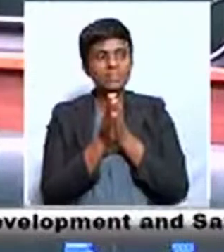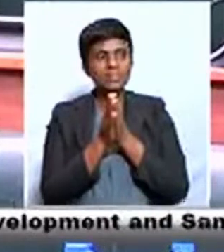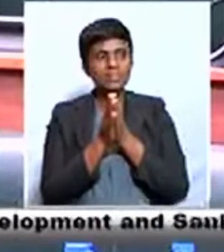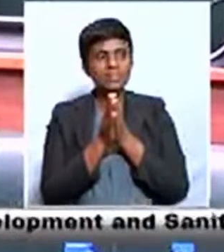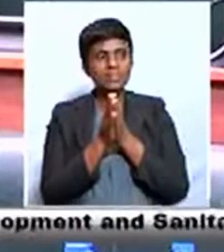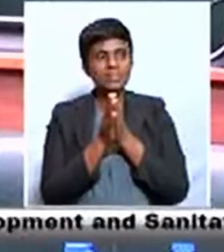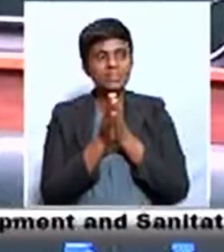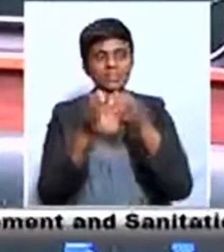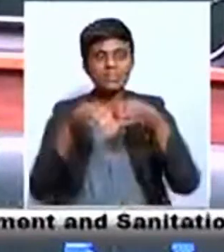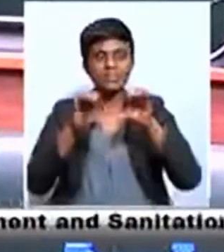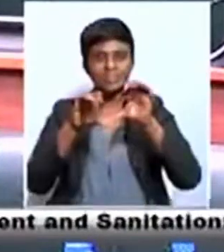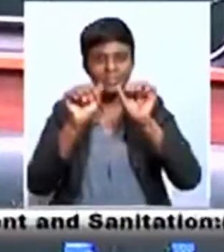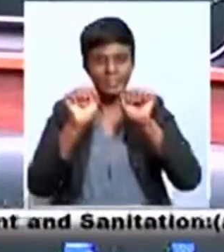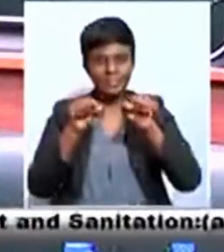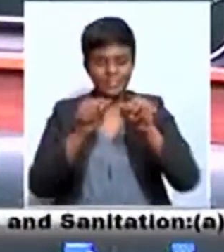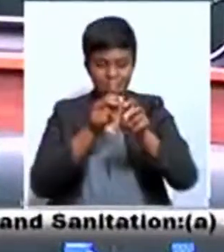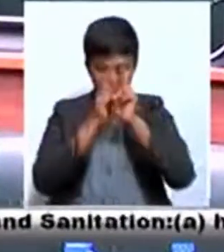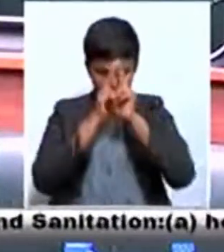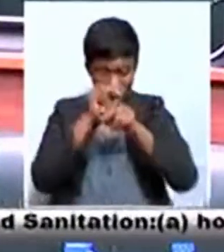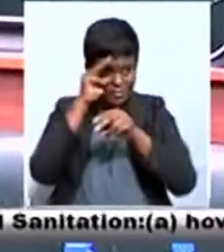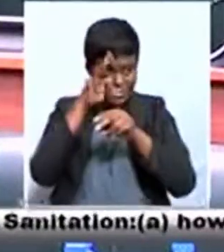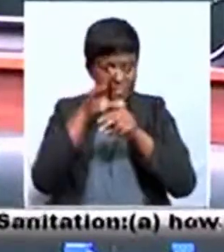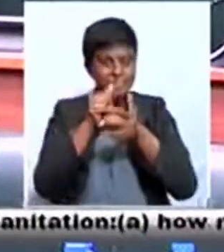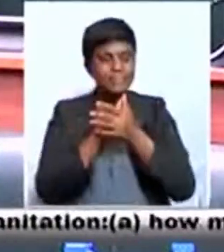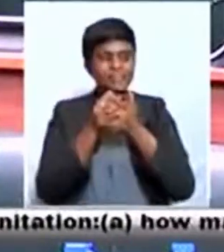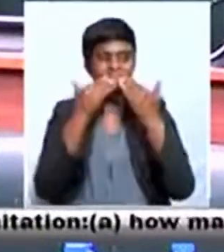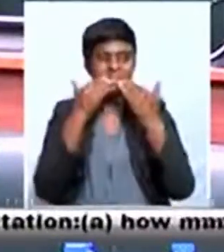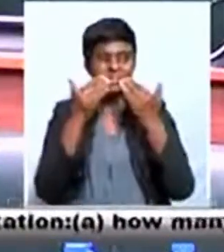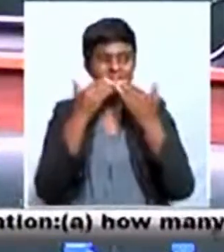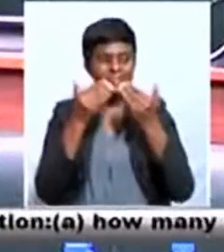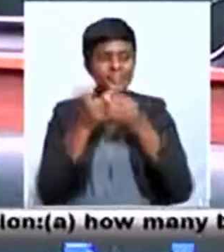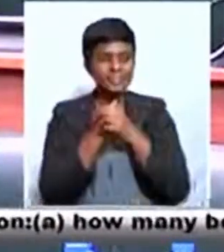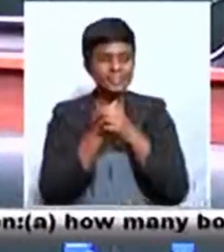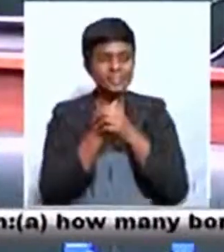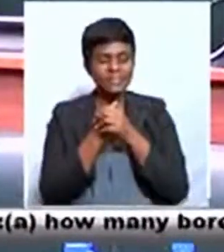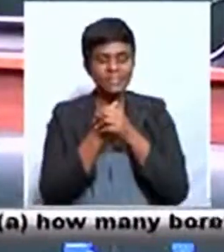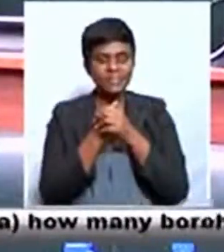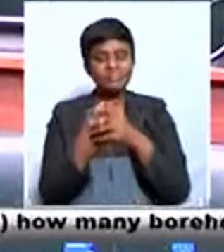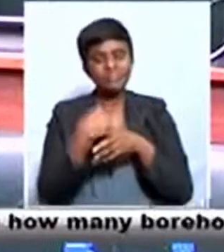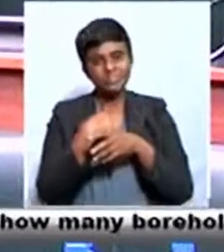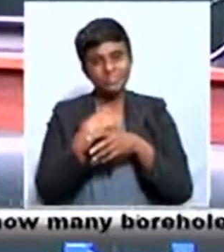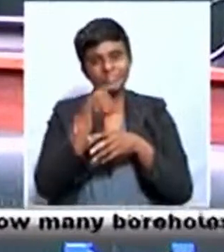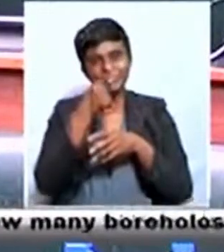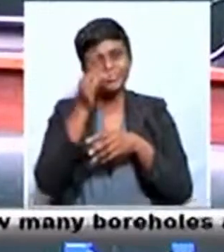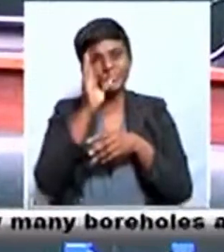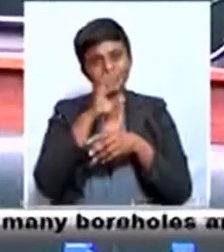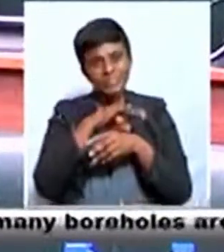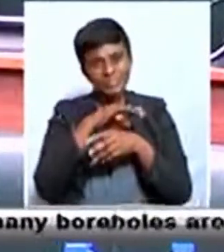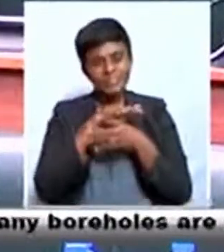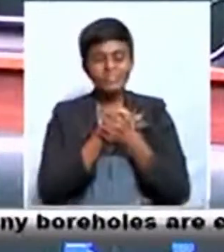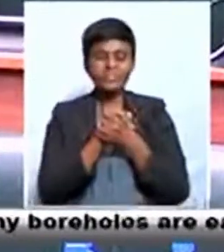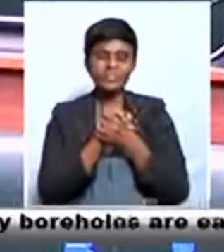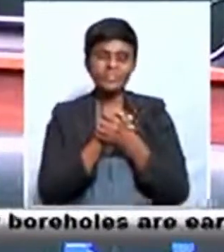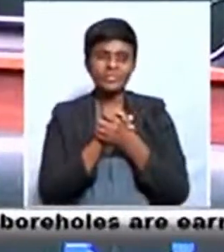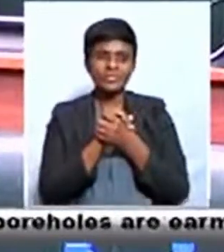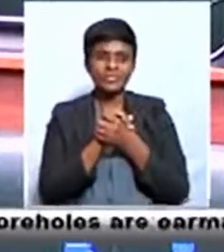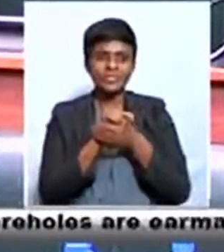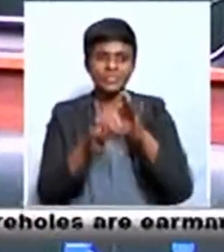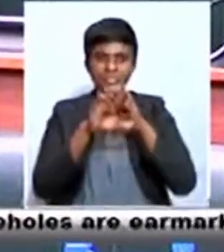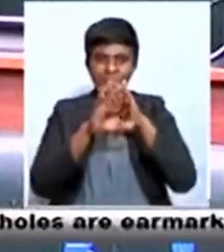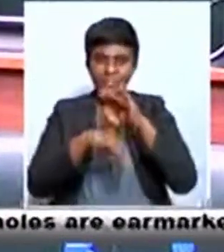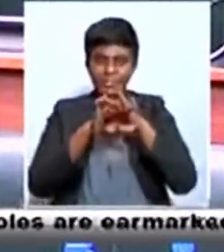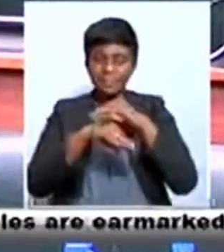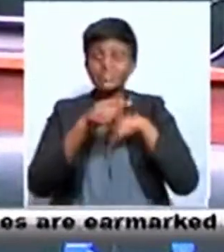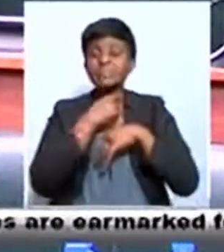You may continue, Honorable Minister. Thank you. So, like I said, under Katete